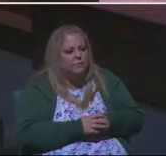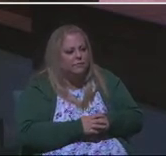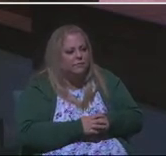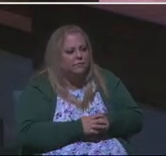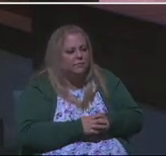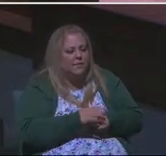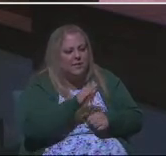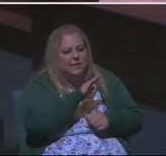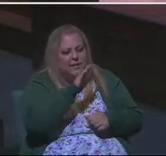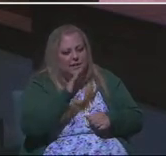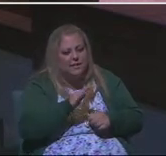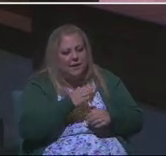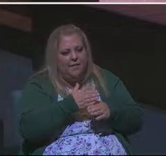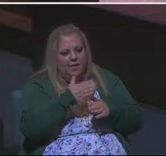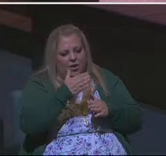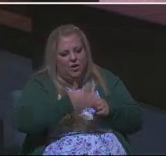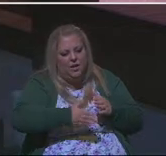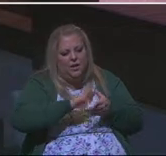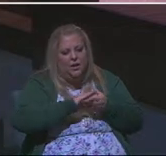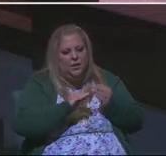It's a never-ending story.